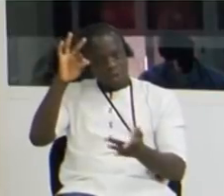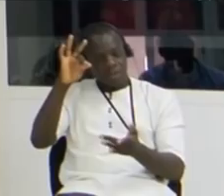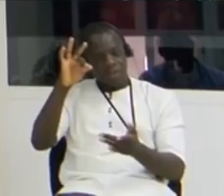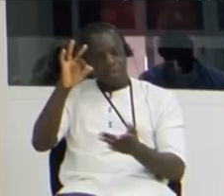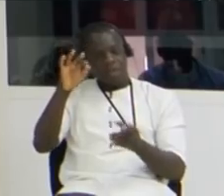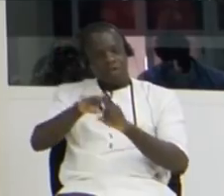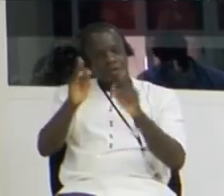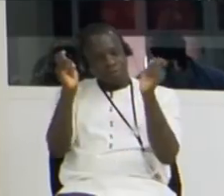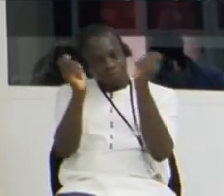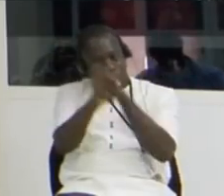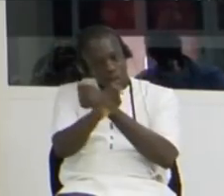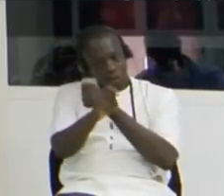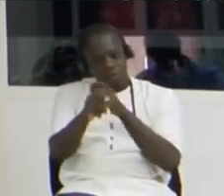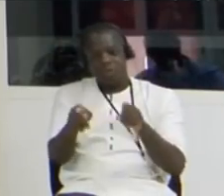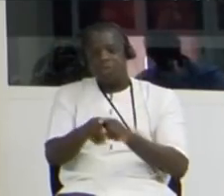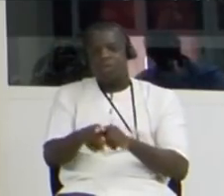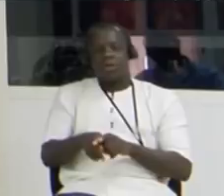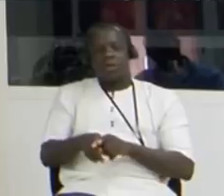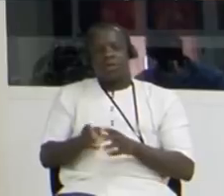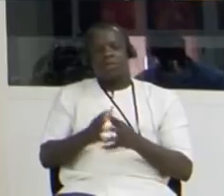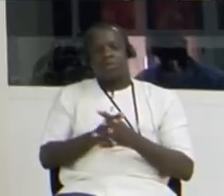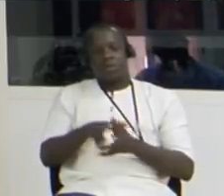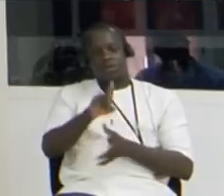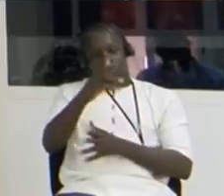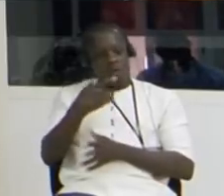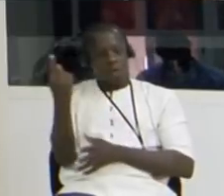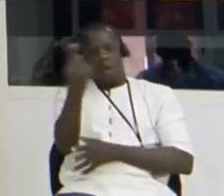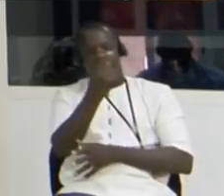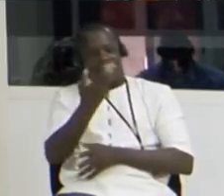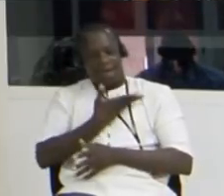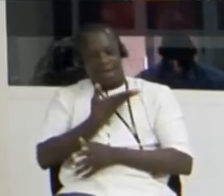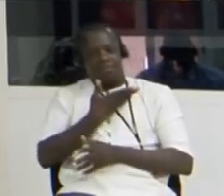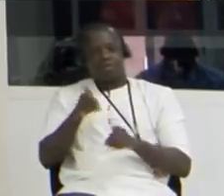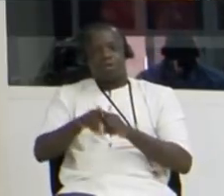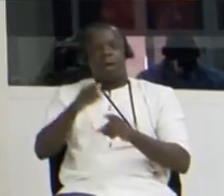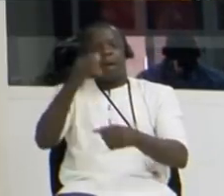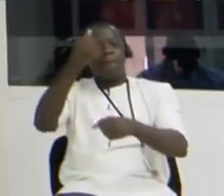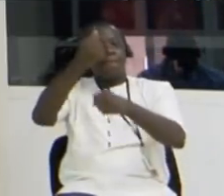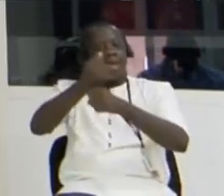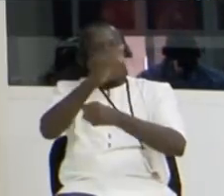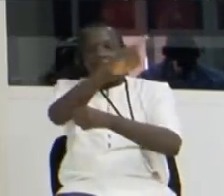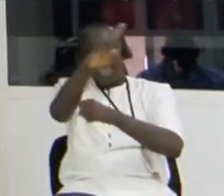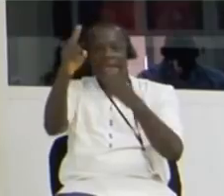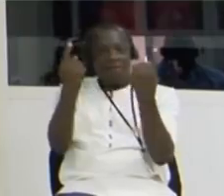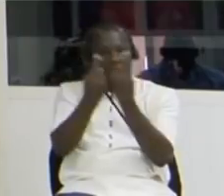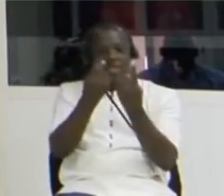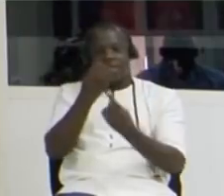So you just had to enforce whatever he said? Not